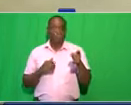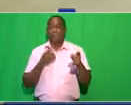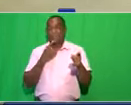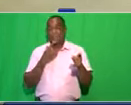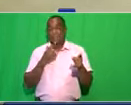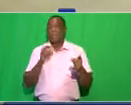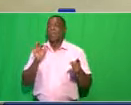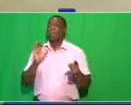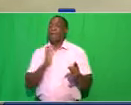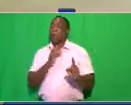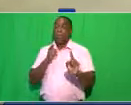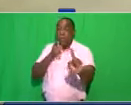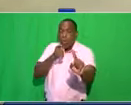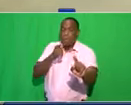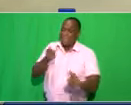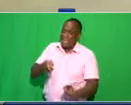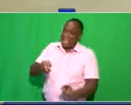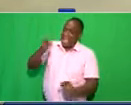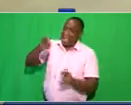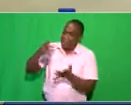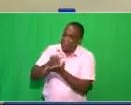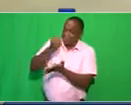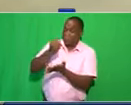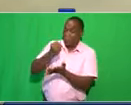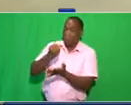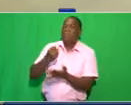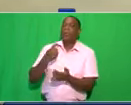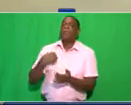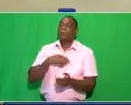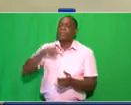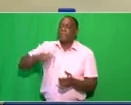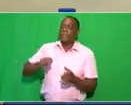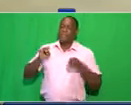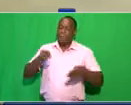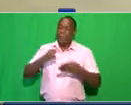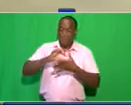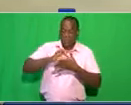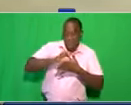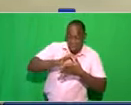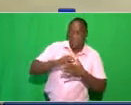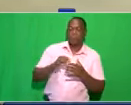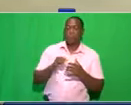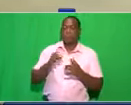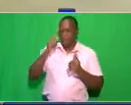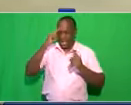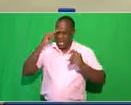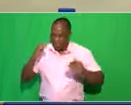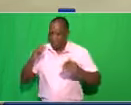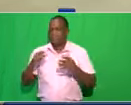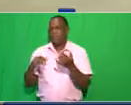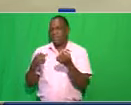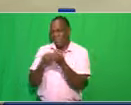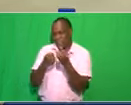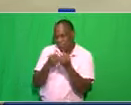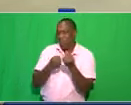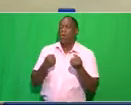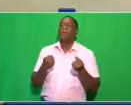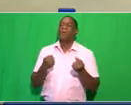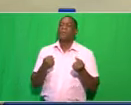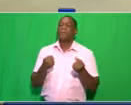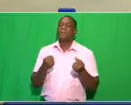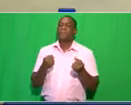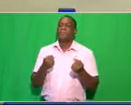achievement, we need to look at the content and the expectations and support. I'm not too sure of